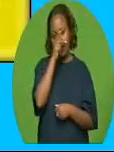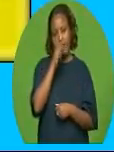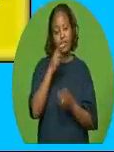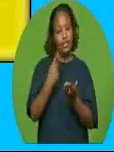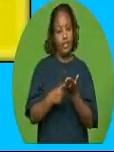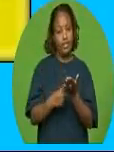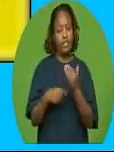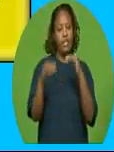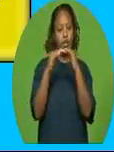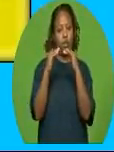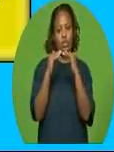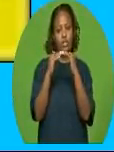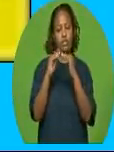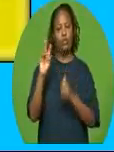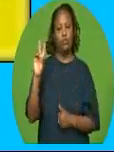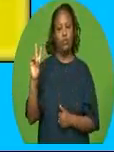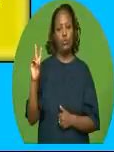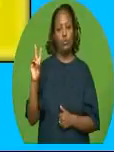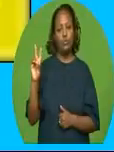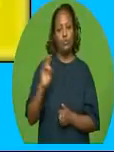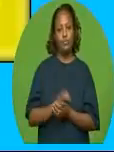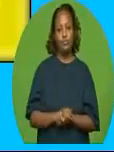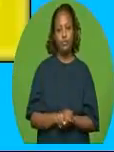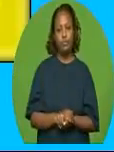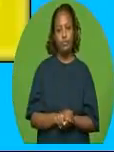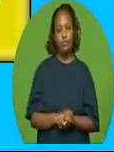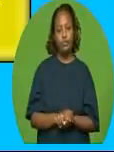Kenya. This equals 2.